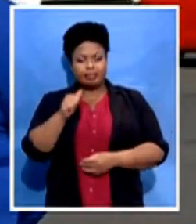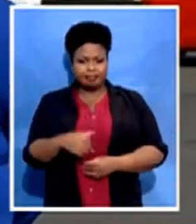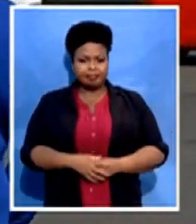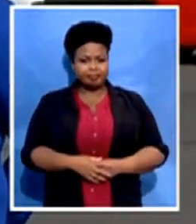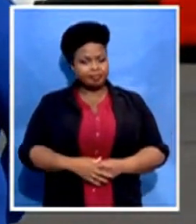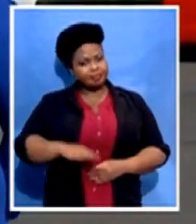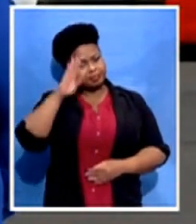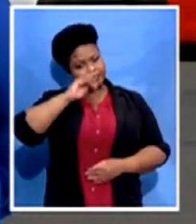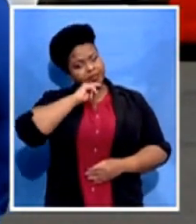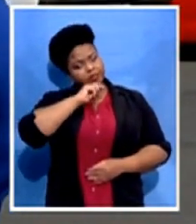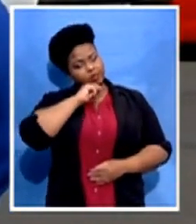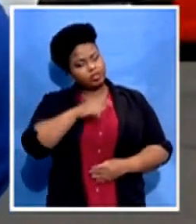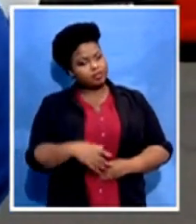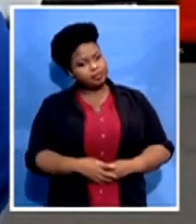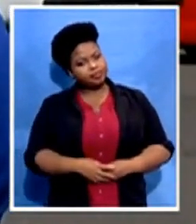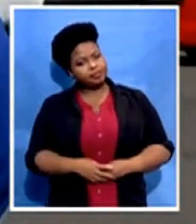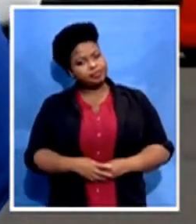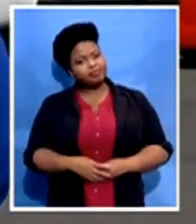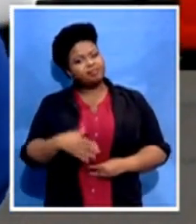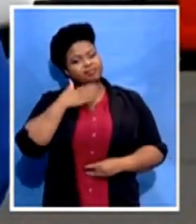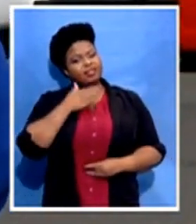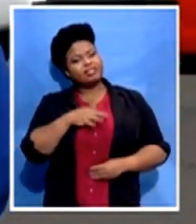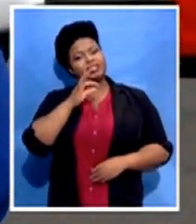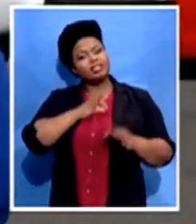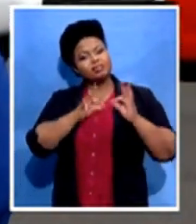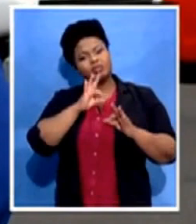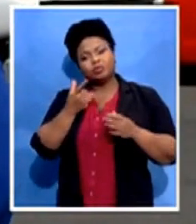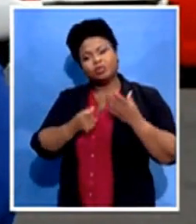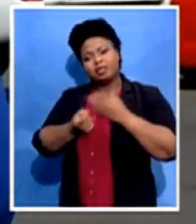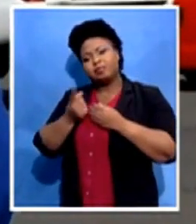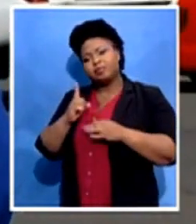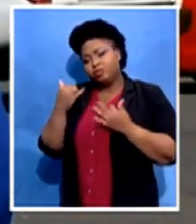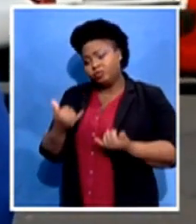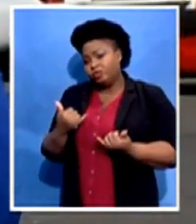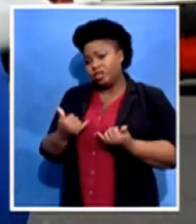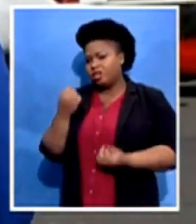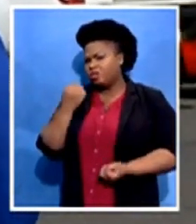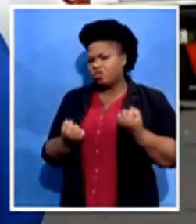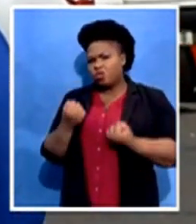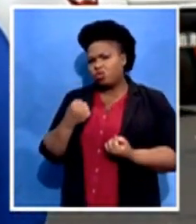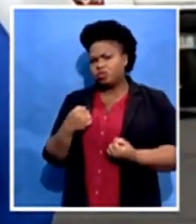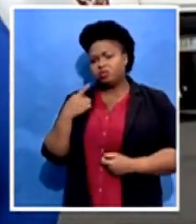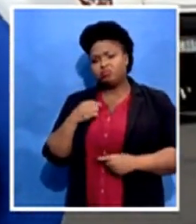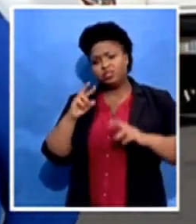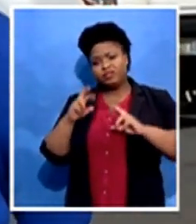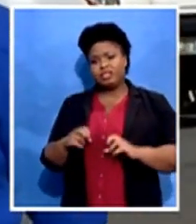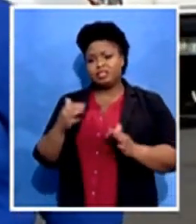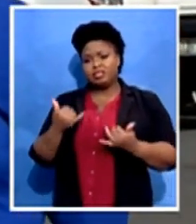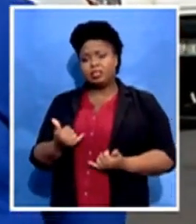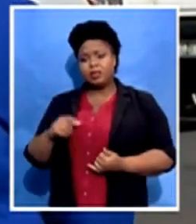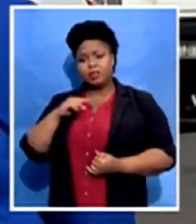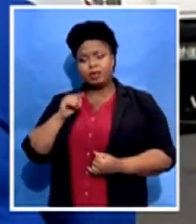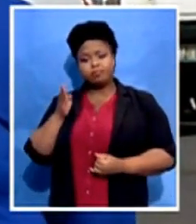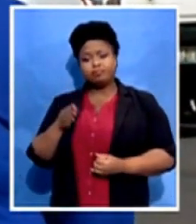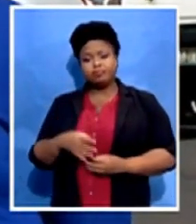Kindly tell us what will take place in court here, and how far are you with this investigation now that it's in court? Okay. Oh, thank you. Thank you, Mr.